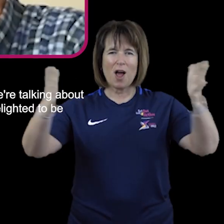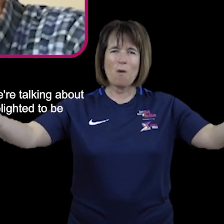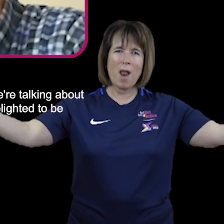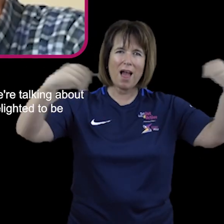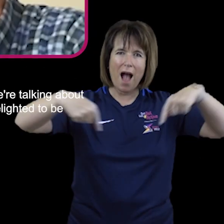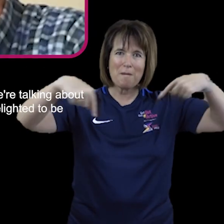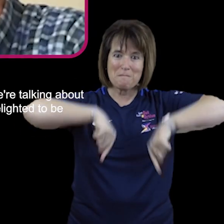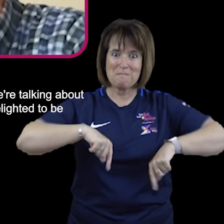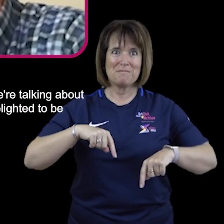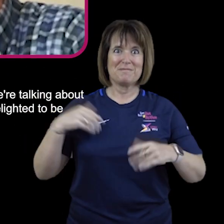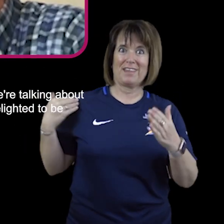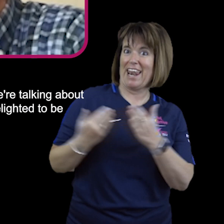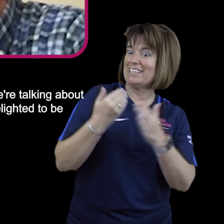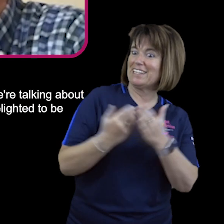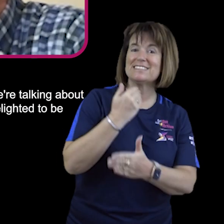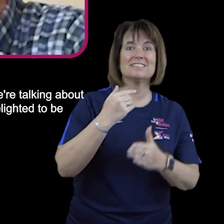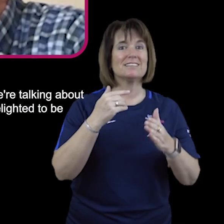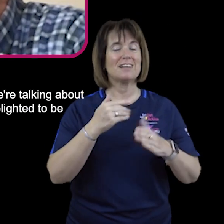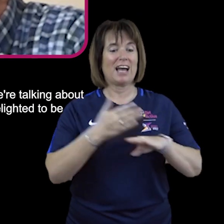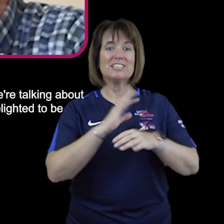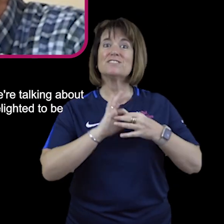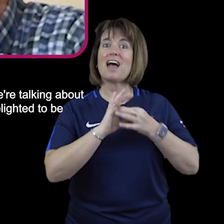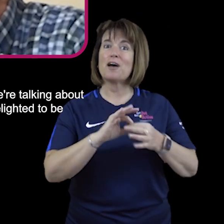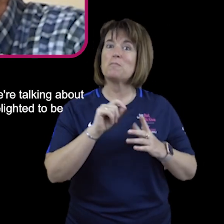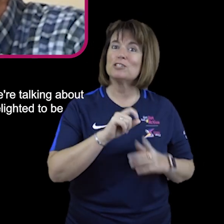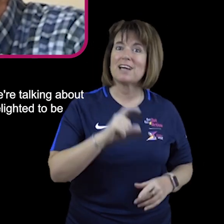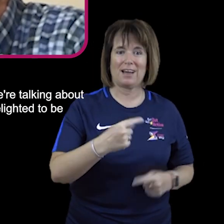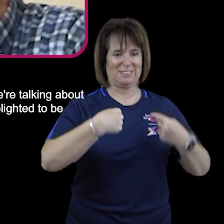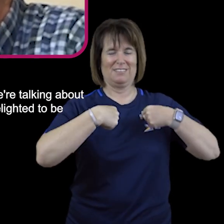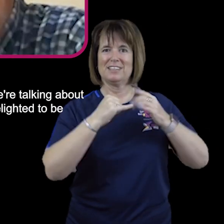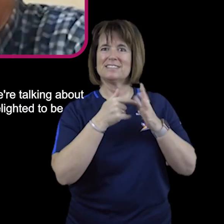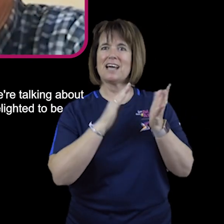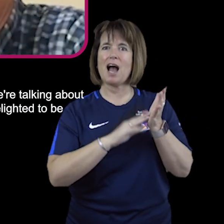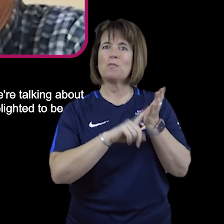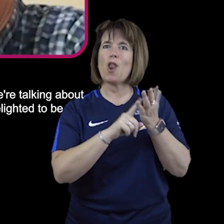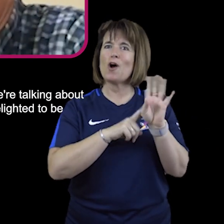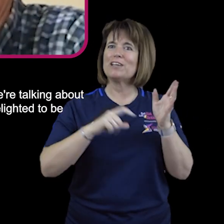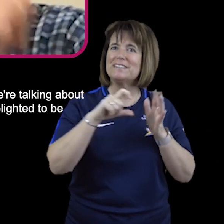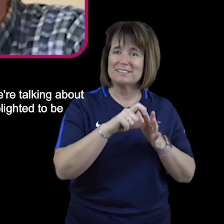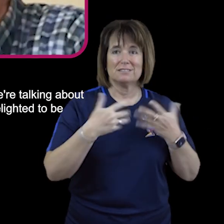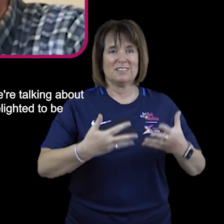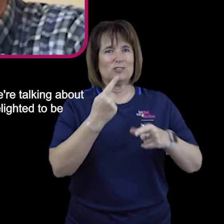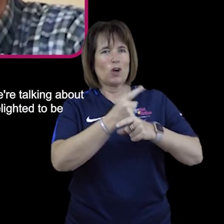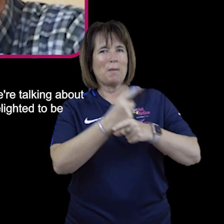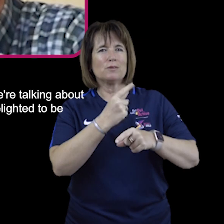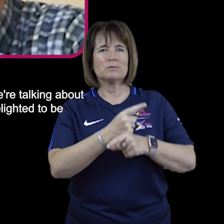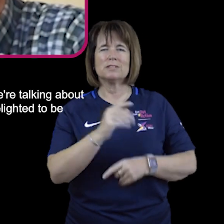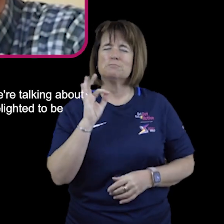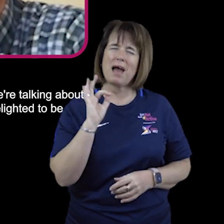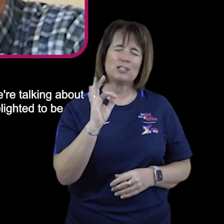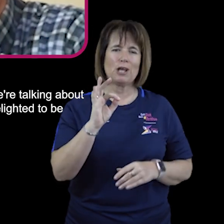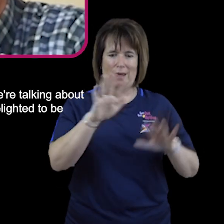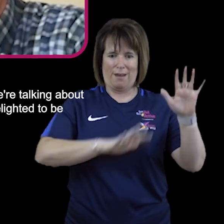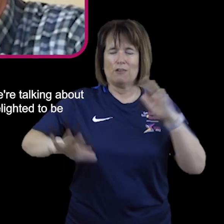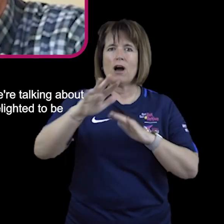Hi, welcome. It's the latest Active Together podcast with me, Sam Lloyd. And today we're talking about a